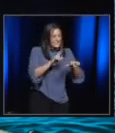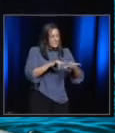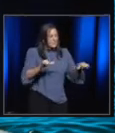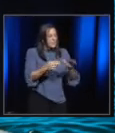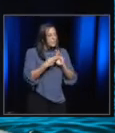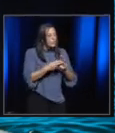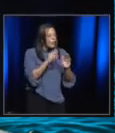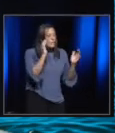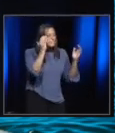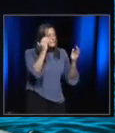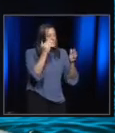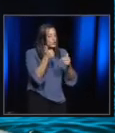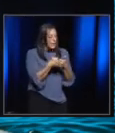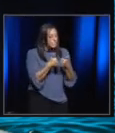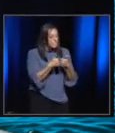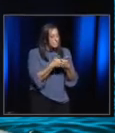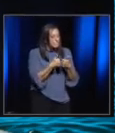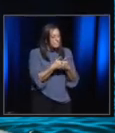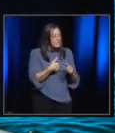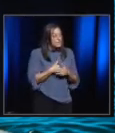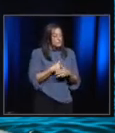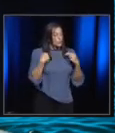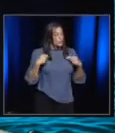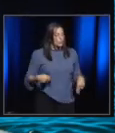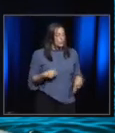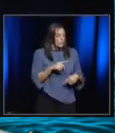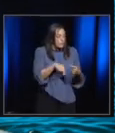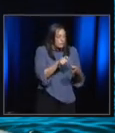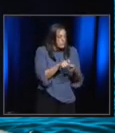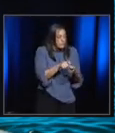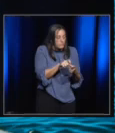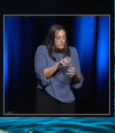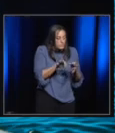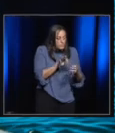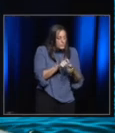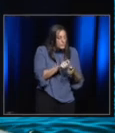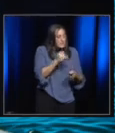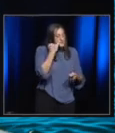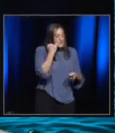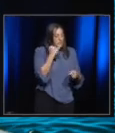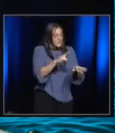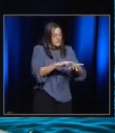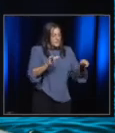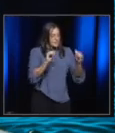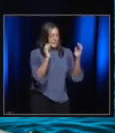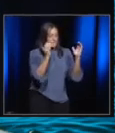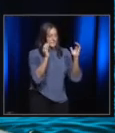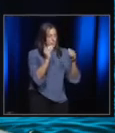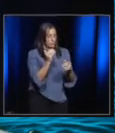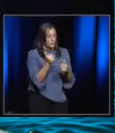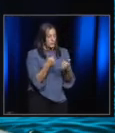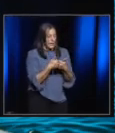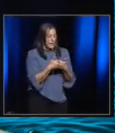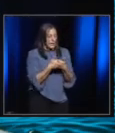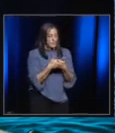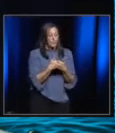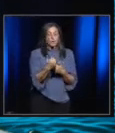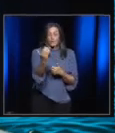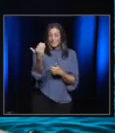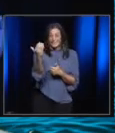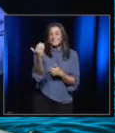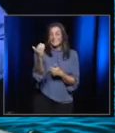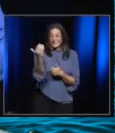mirror game. And human synchrony was much more precise when they were mutual imitation, when they were playing the mirror game. I think the mirror game,